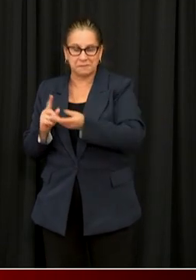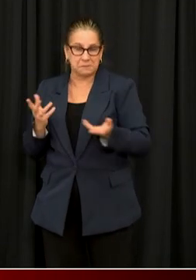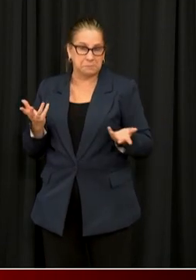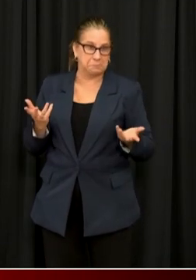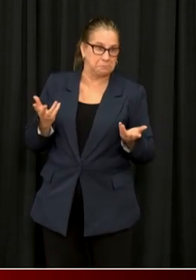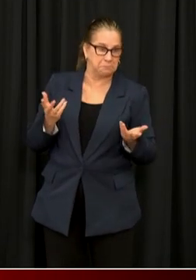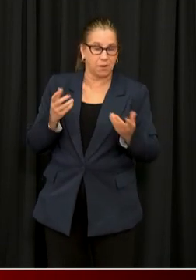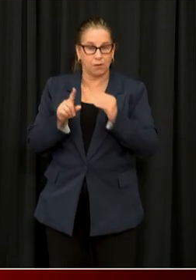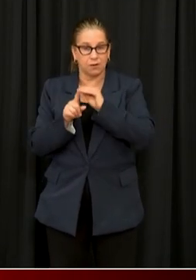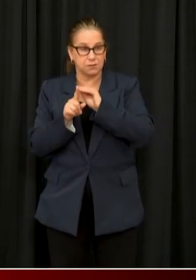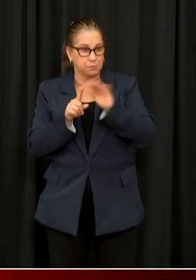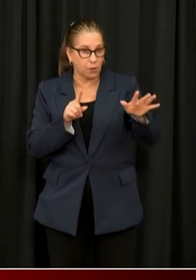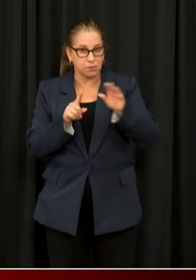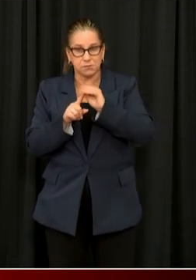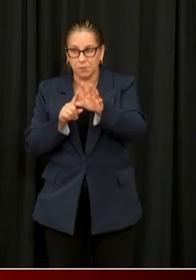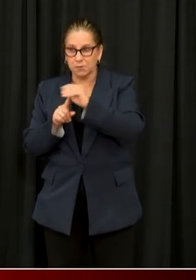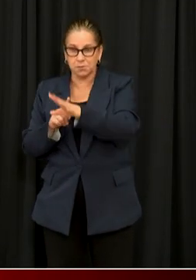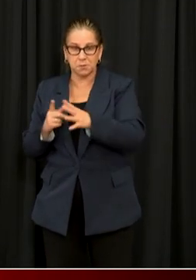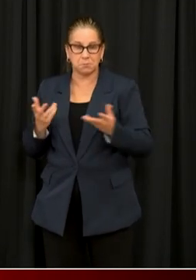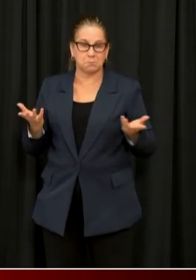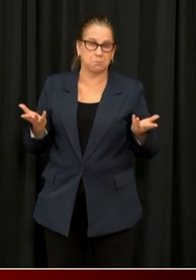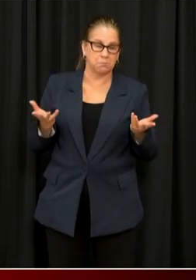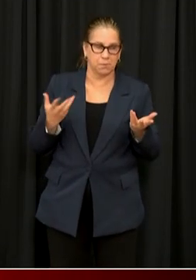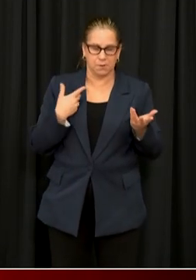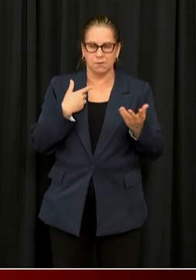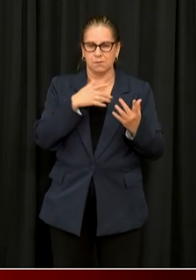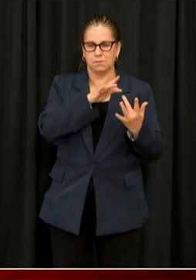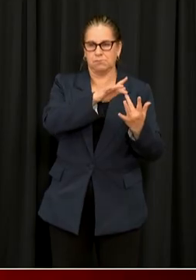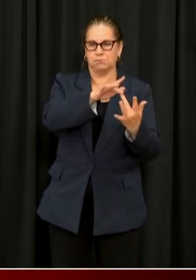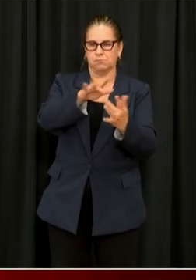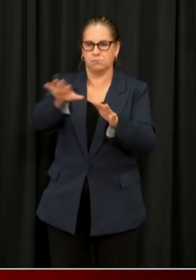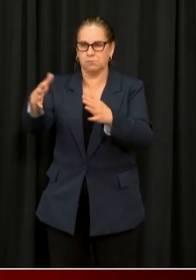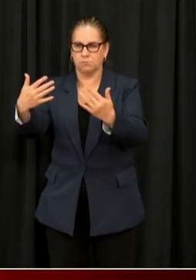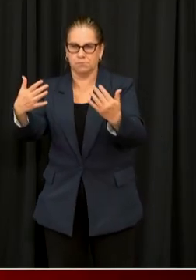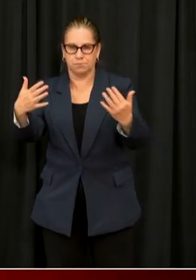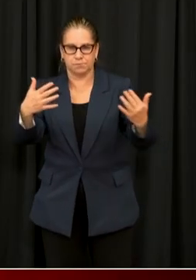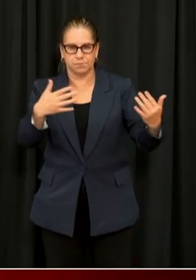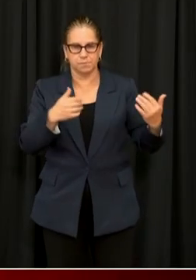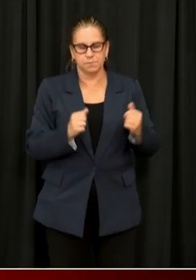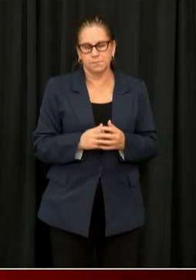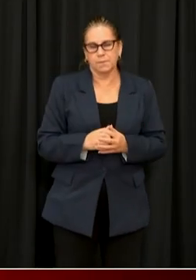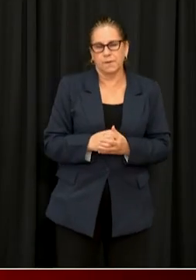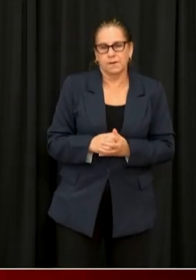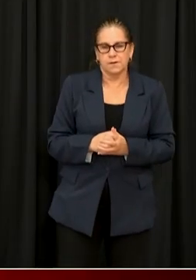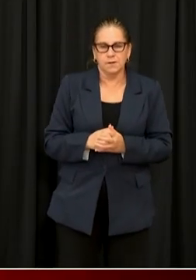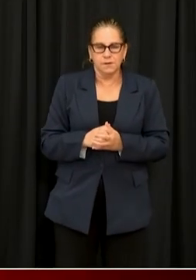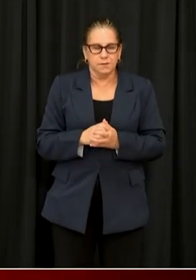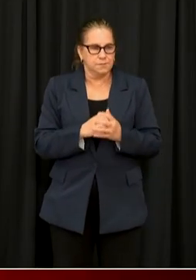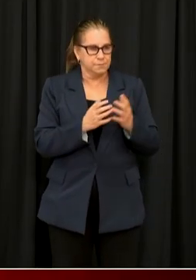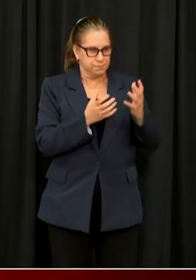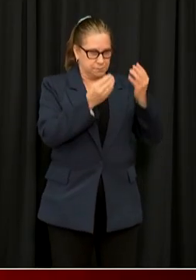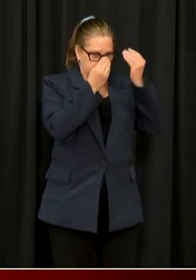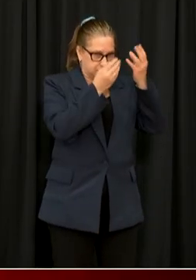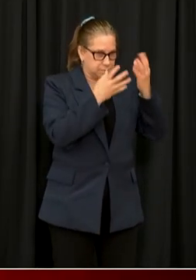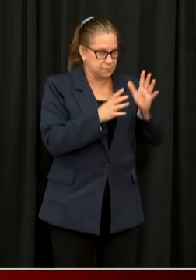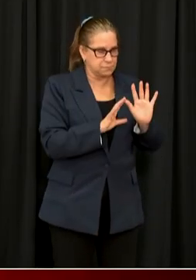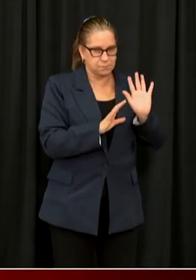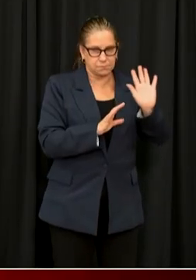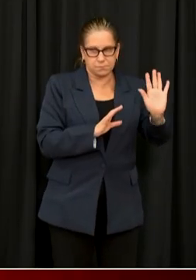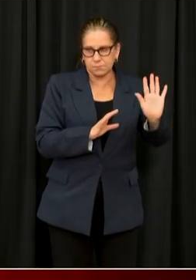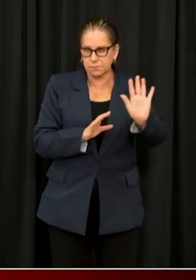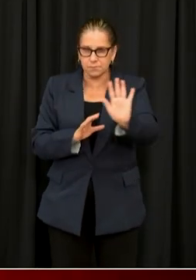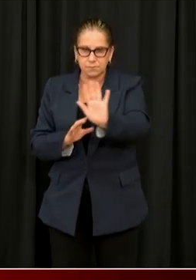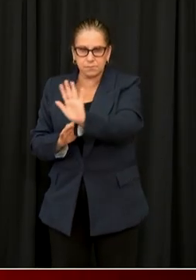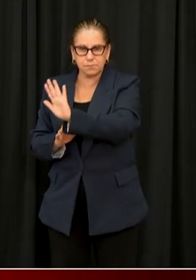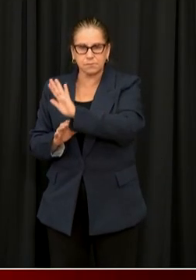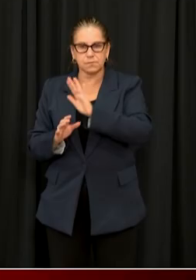virus. Now, what we do during this process is we get information that is required to be reported to us